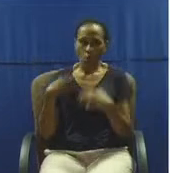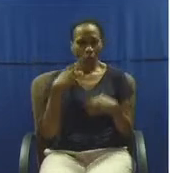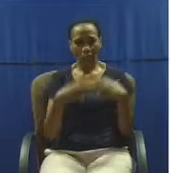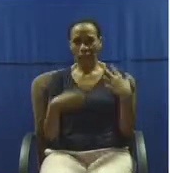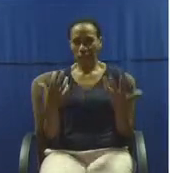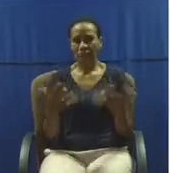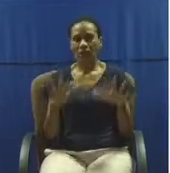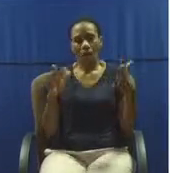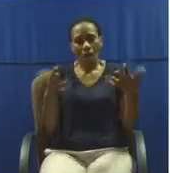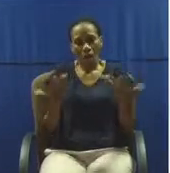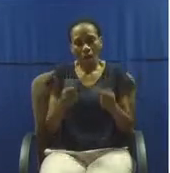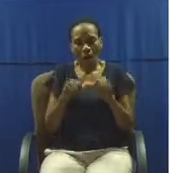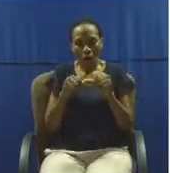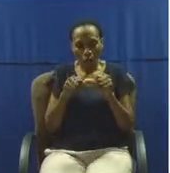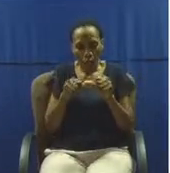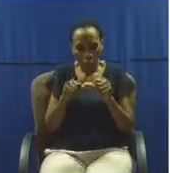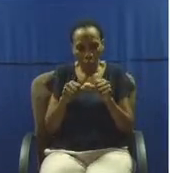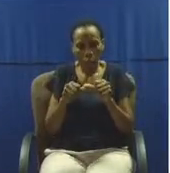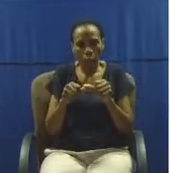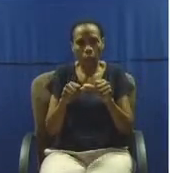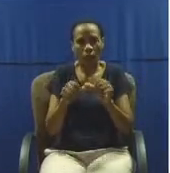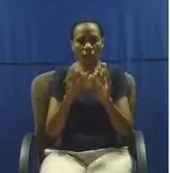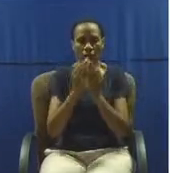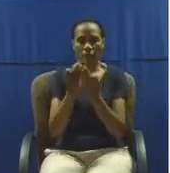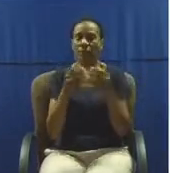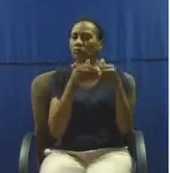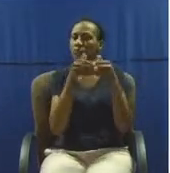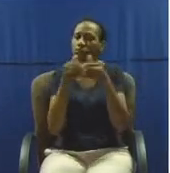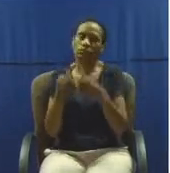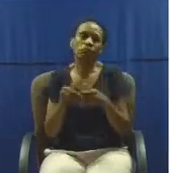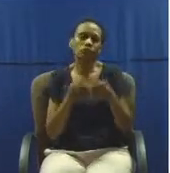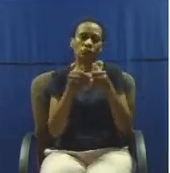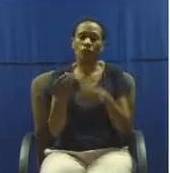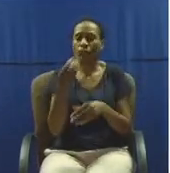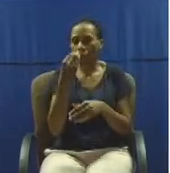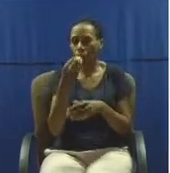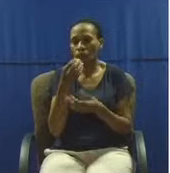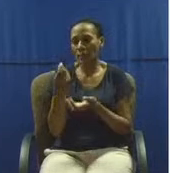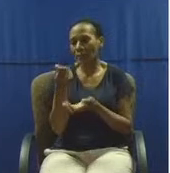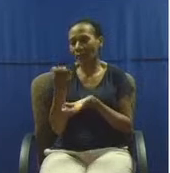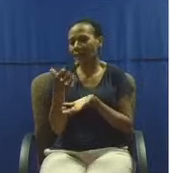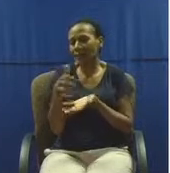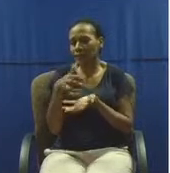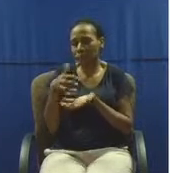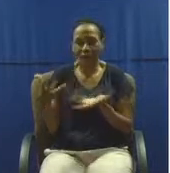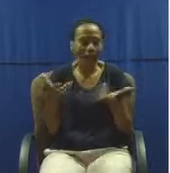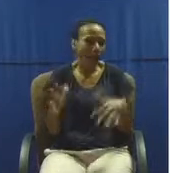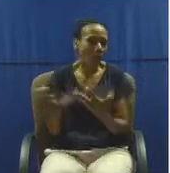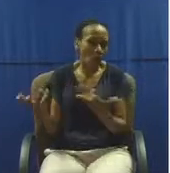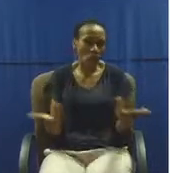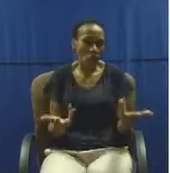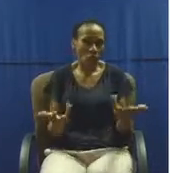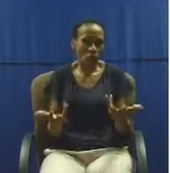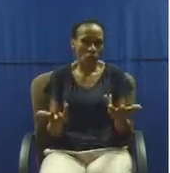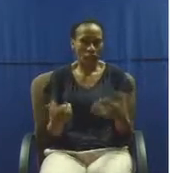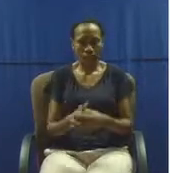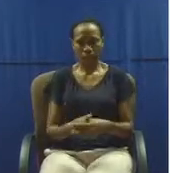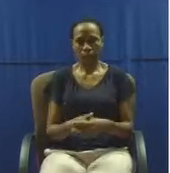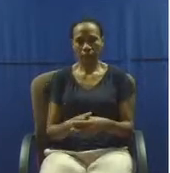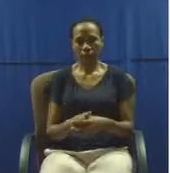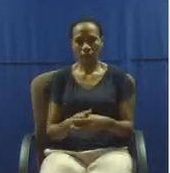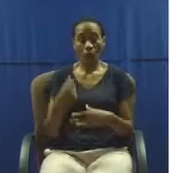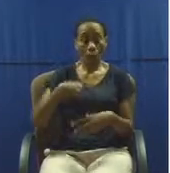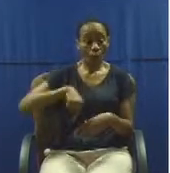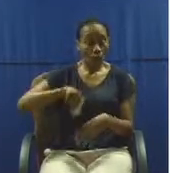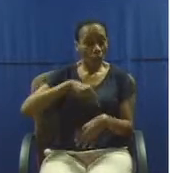will continue to provide for their families and make ends meet. We are using all of the